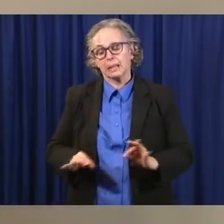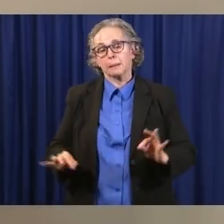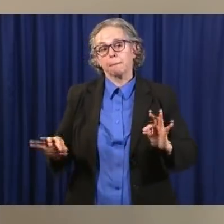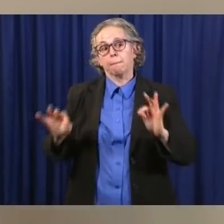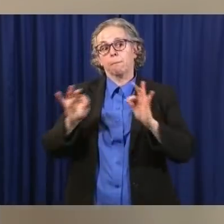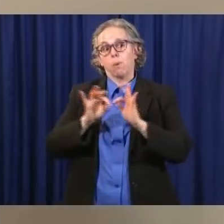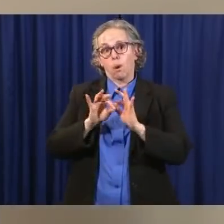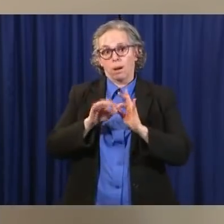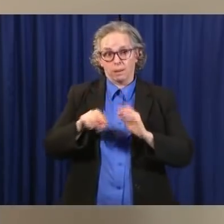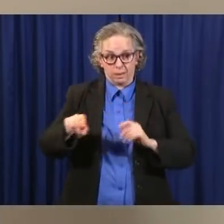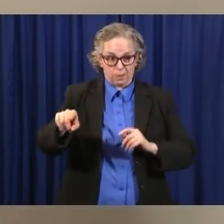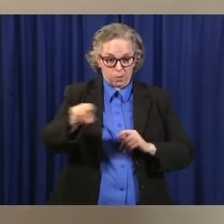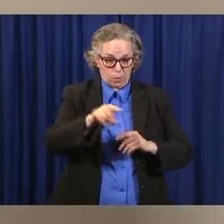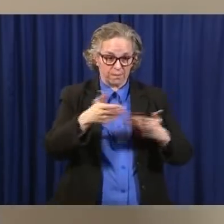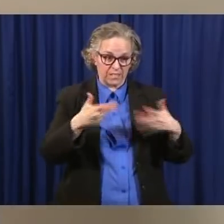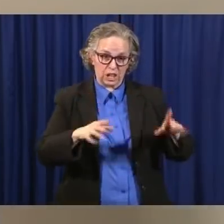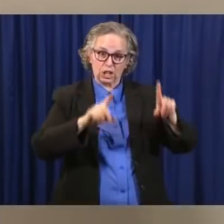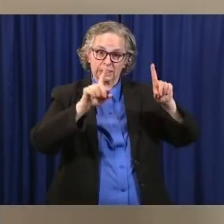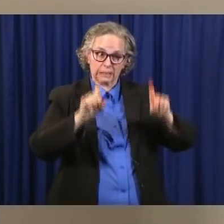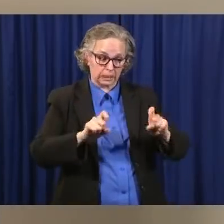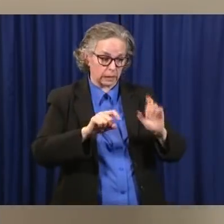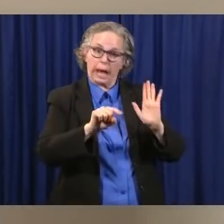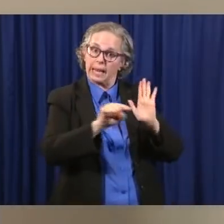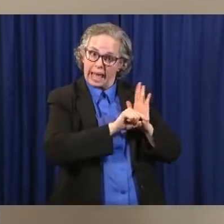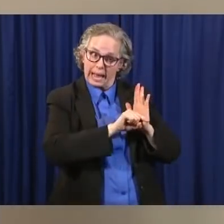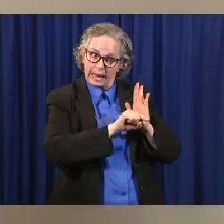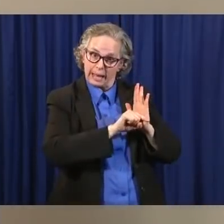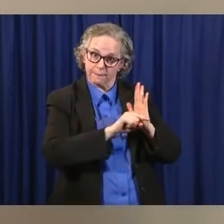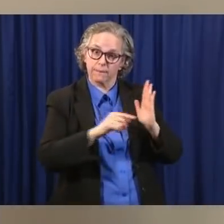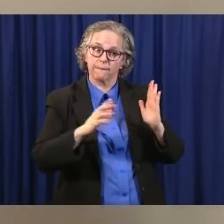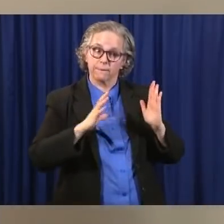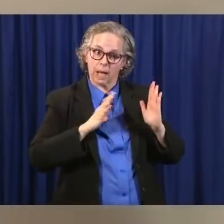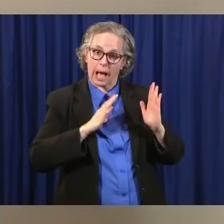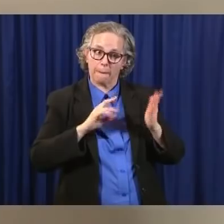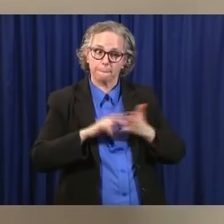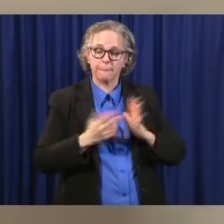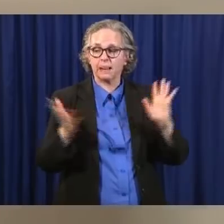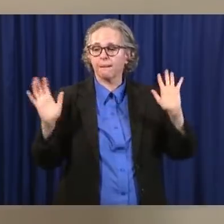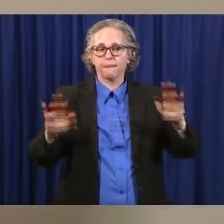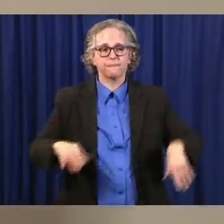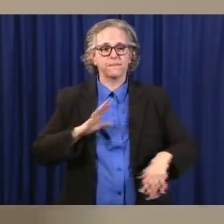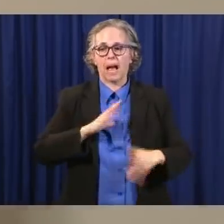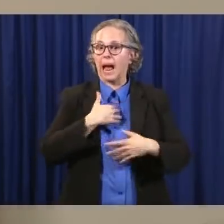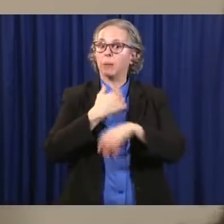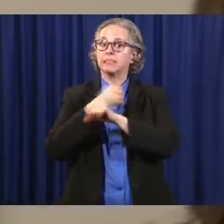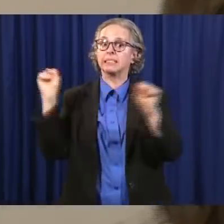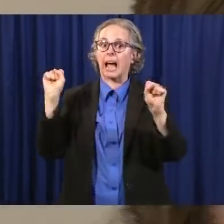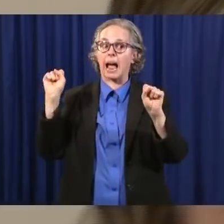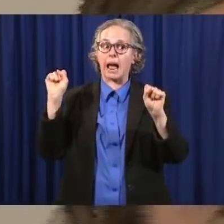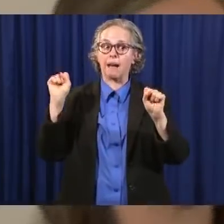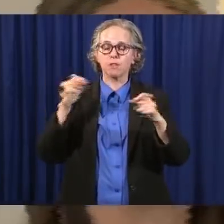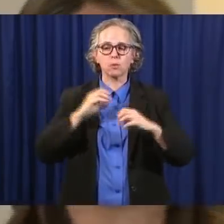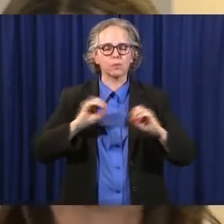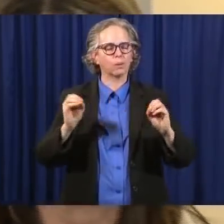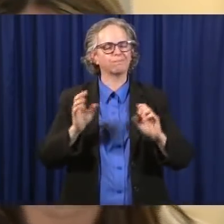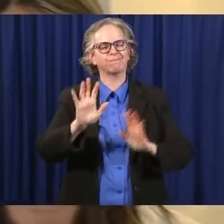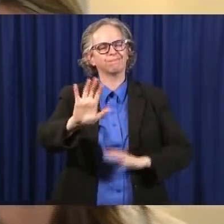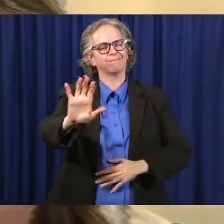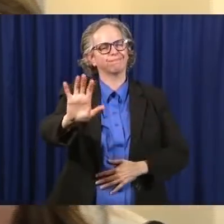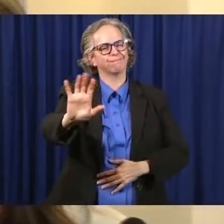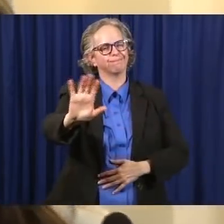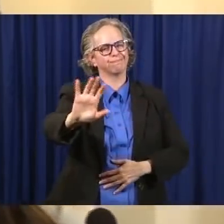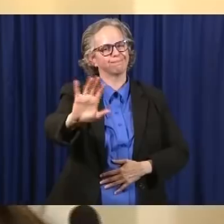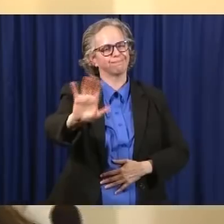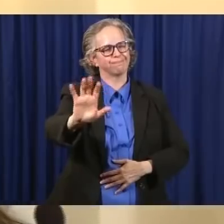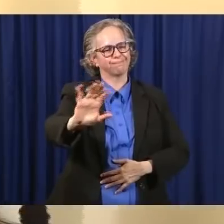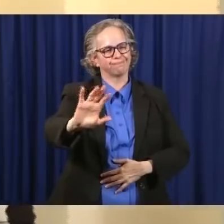we're negative. I don't want anyone to get a false sense of security from that. I want you to know that you still might be early on